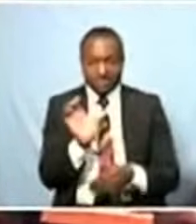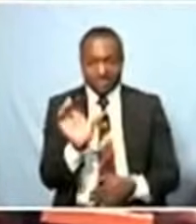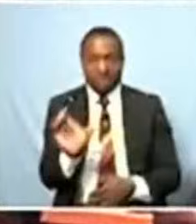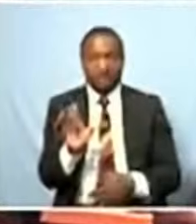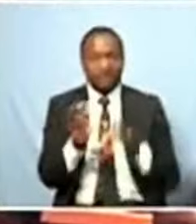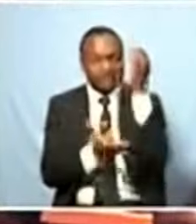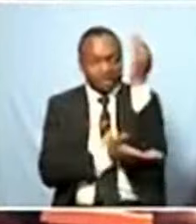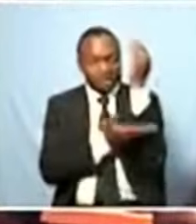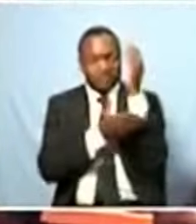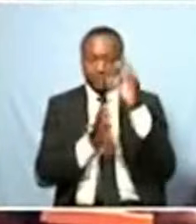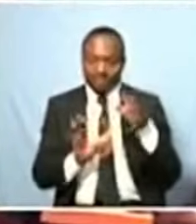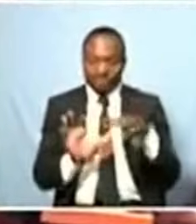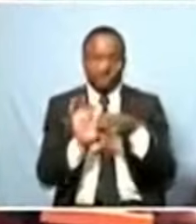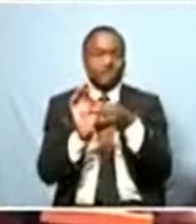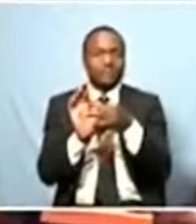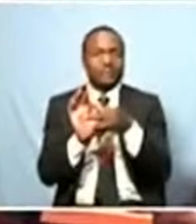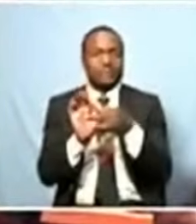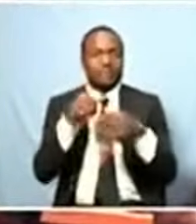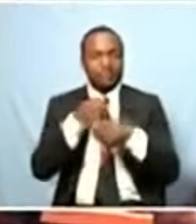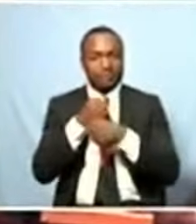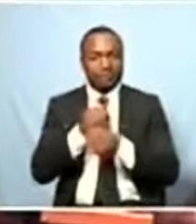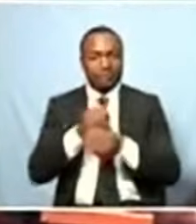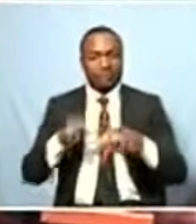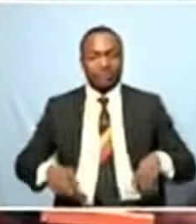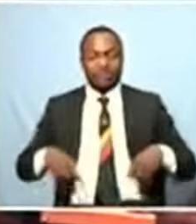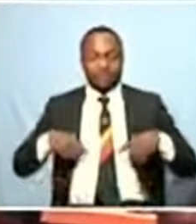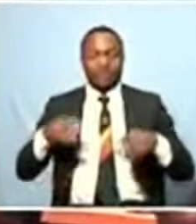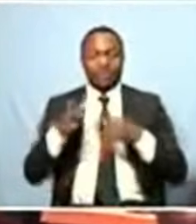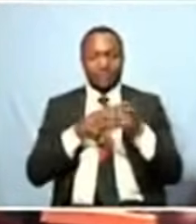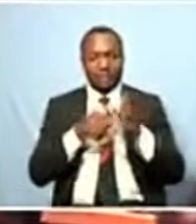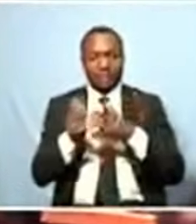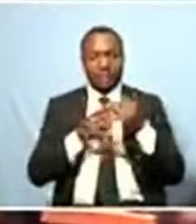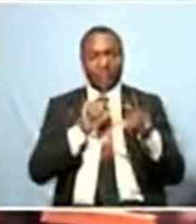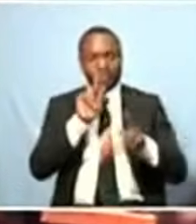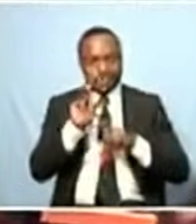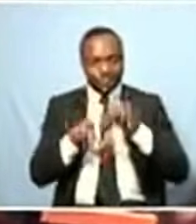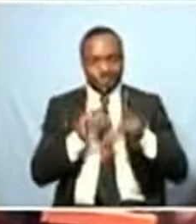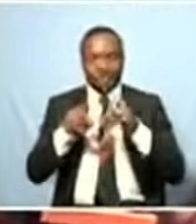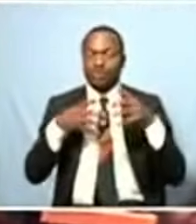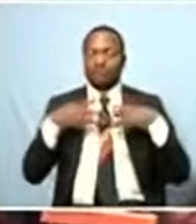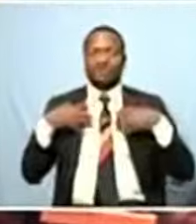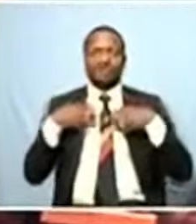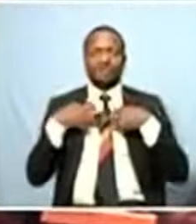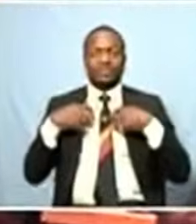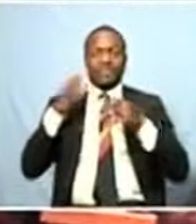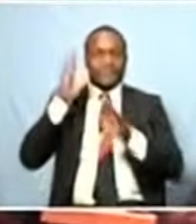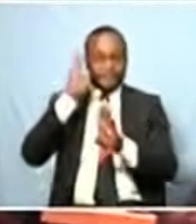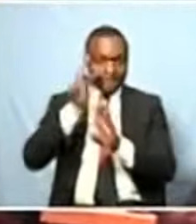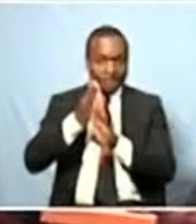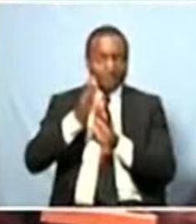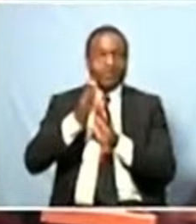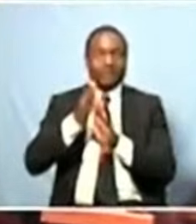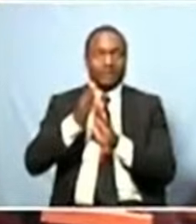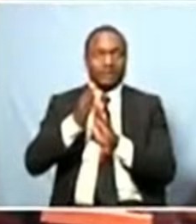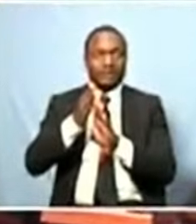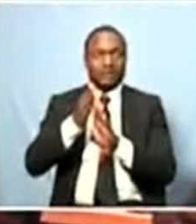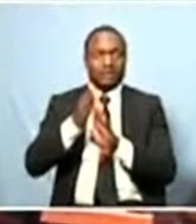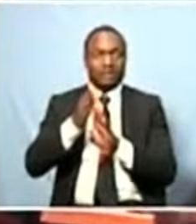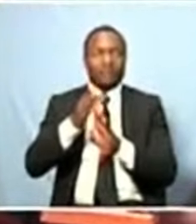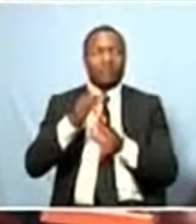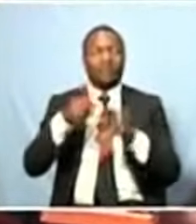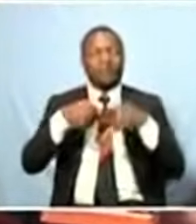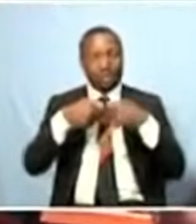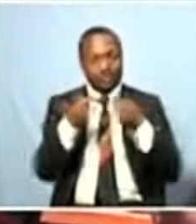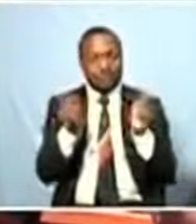improved connectivity and made life easier for our people in Mfue. In particular, the recent commissioning